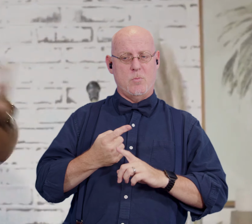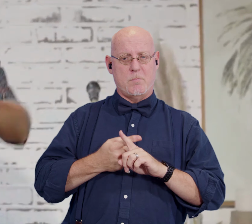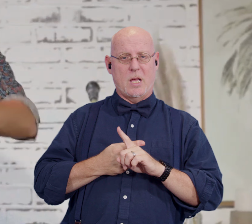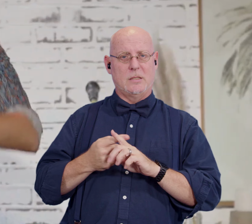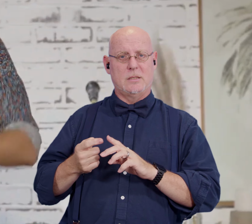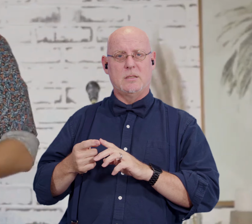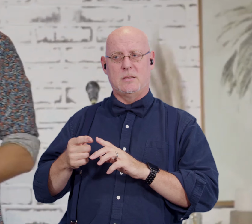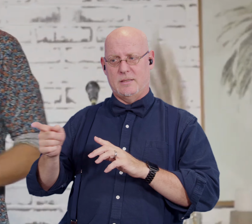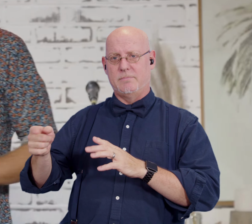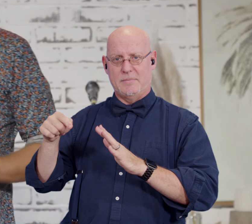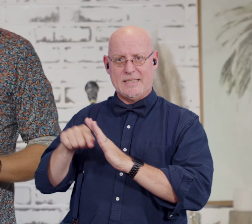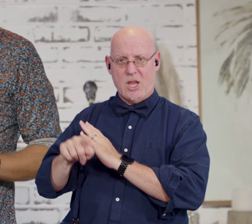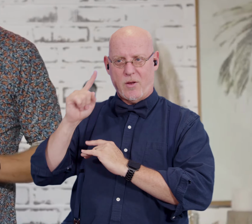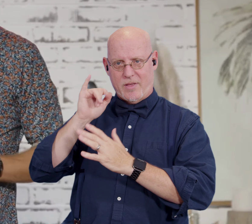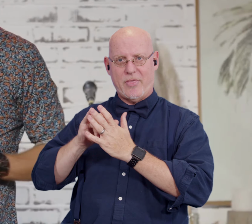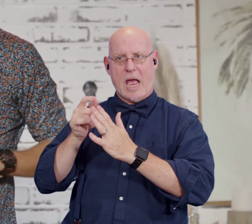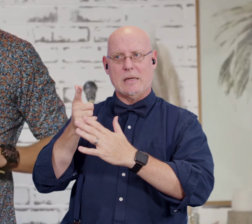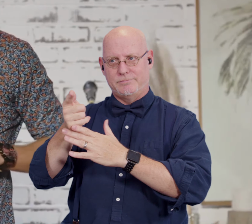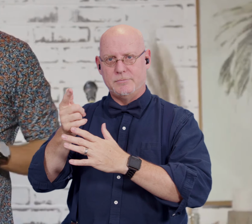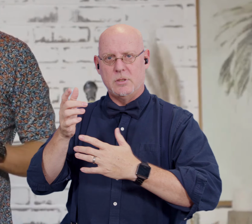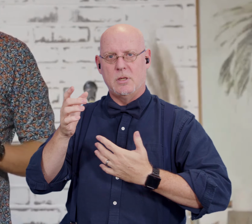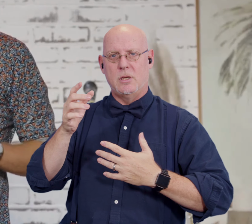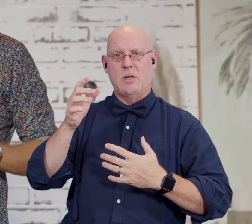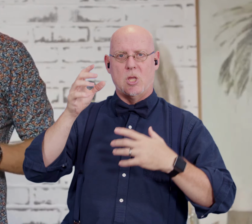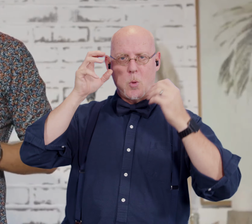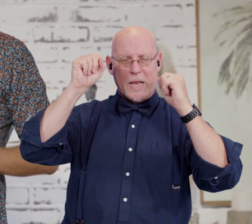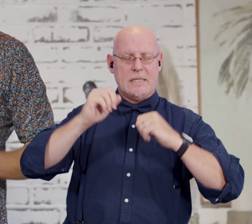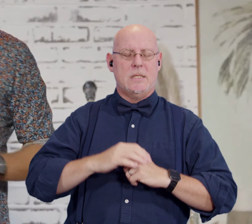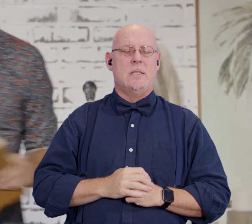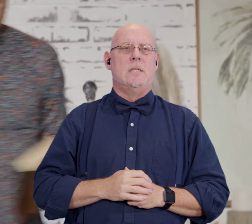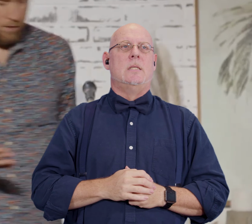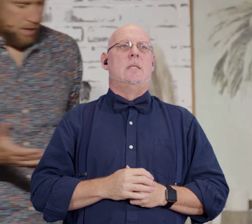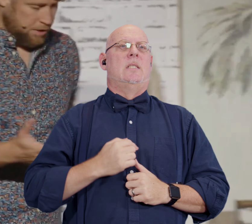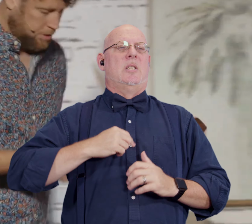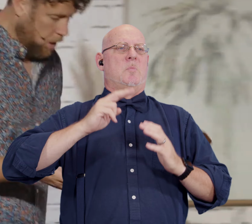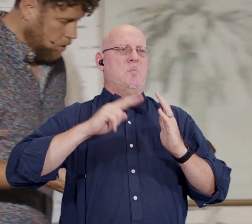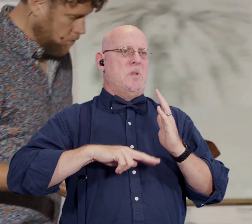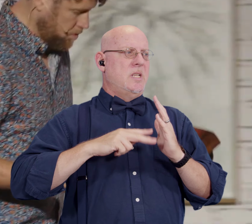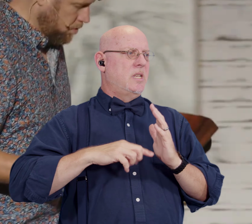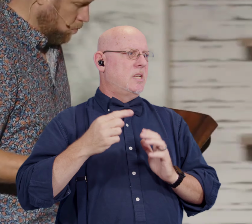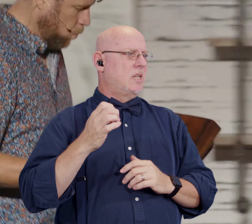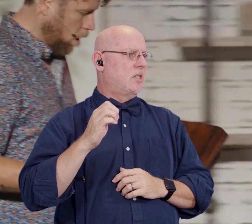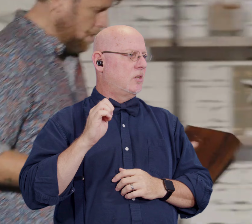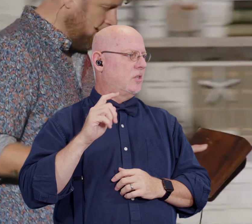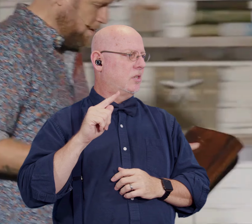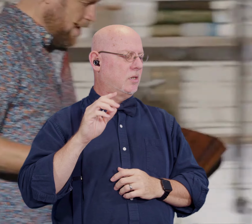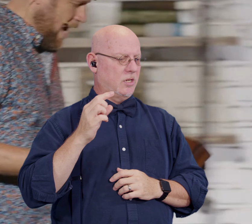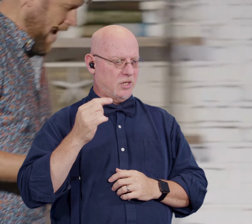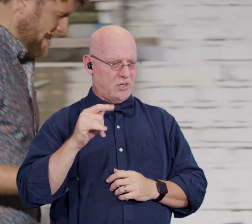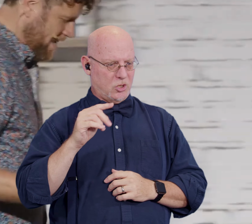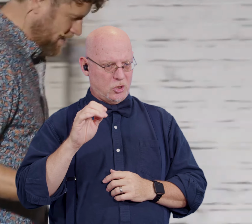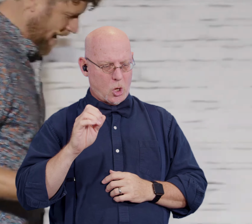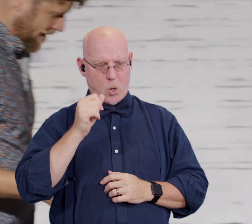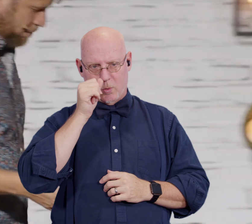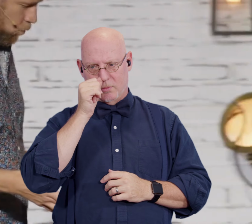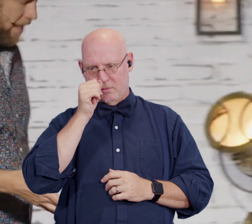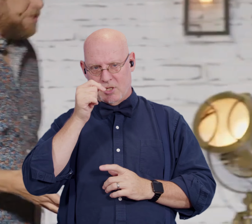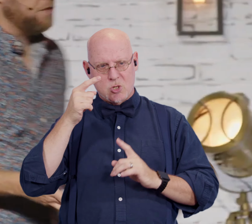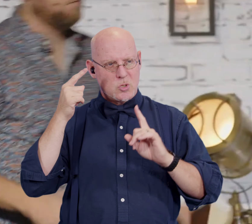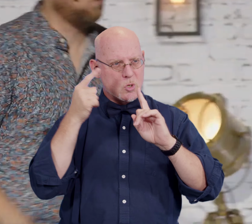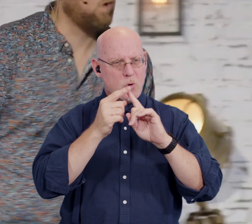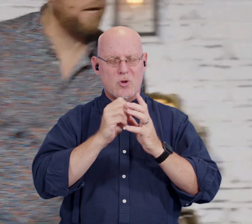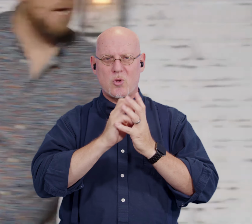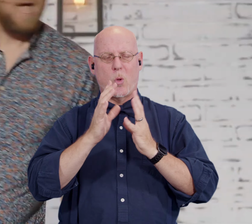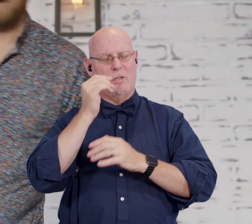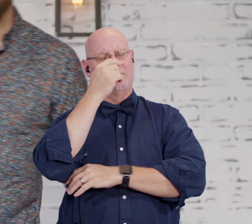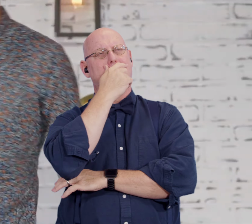months, he's executed for that assassination. I'm reading Guiteau's work and his